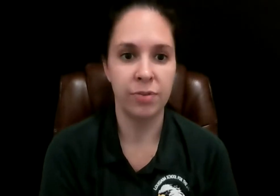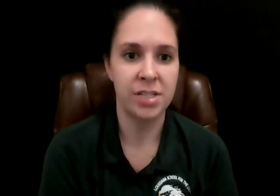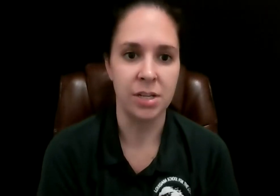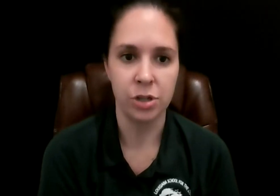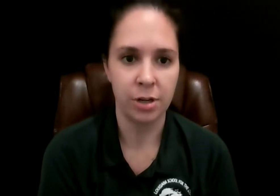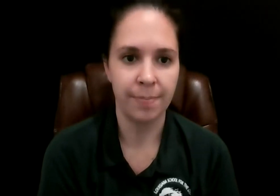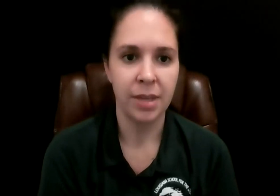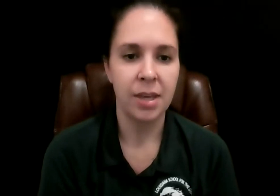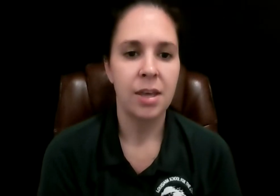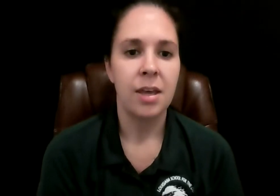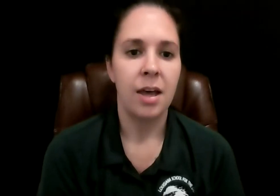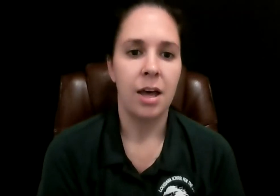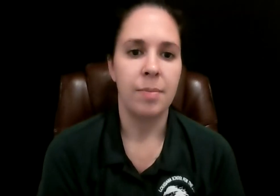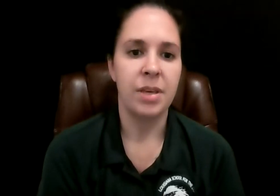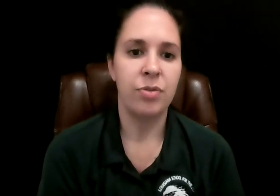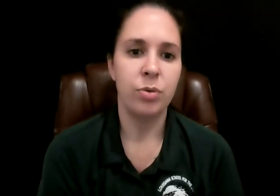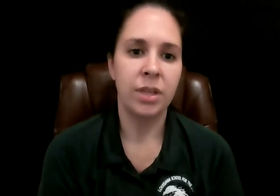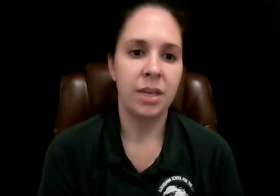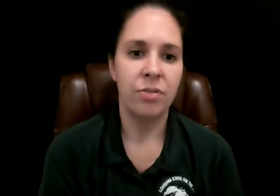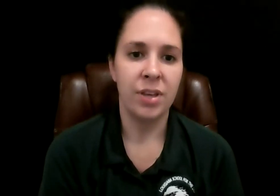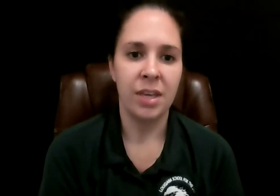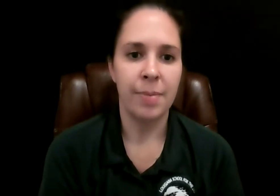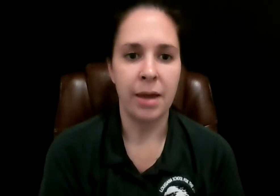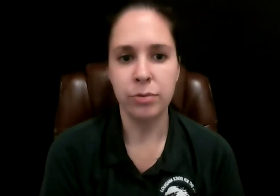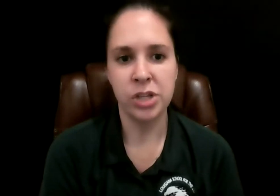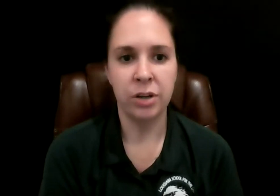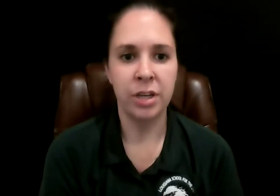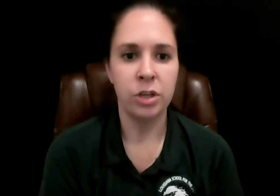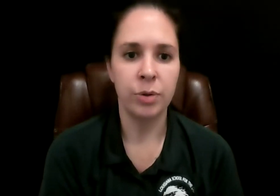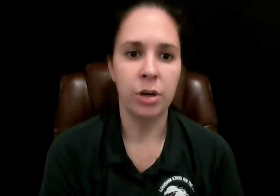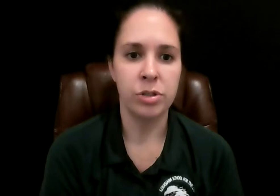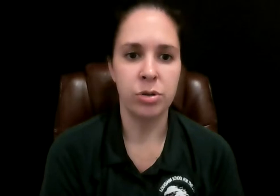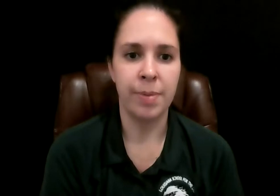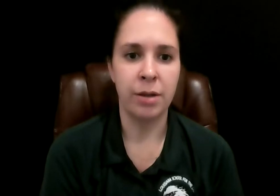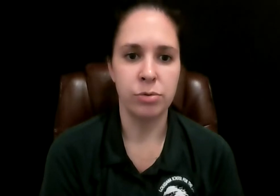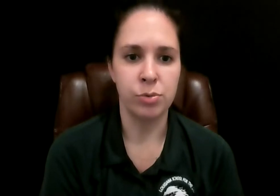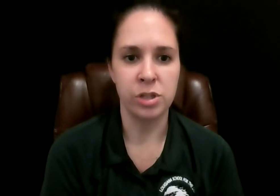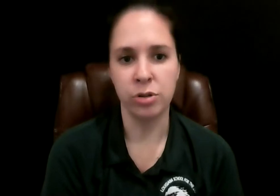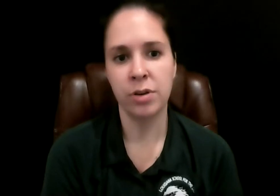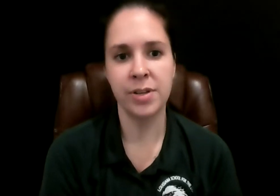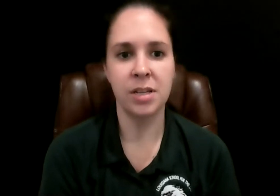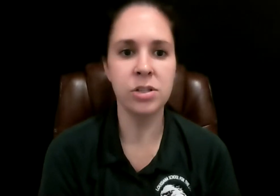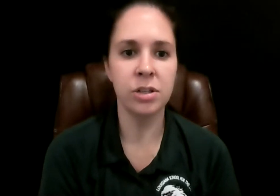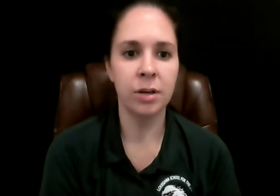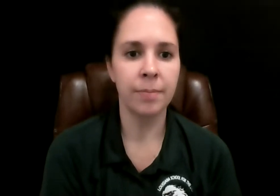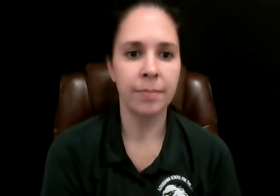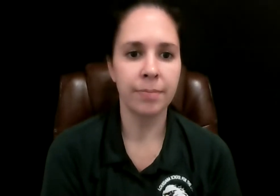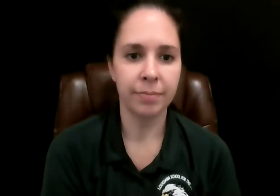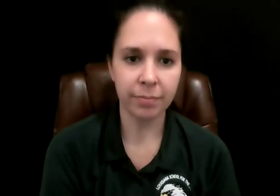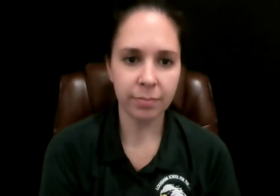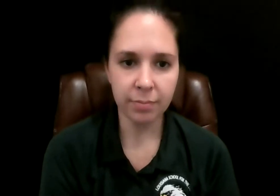regional service center. If you live in the Baton Rouge area, you would go to the Baton Rouge Regional Service